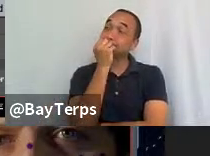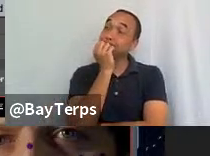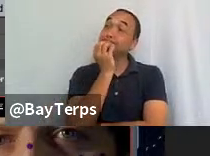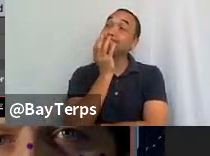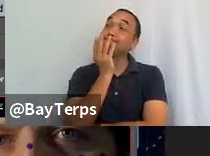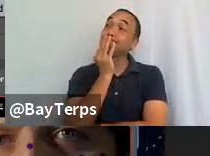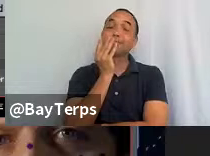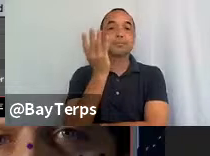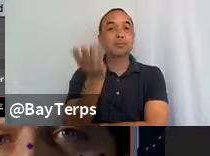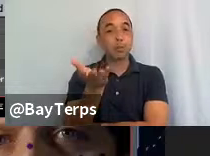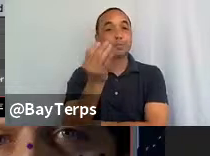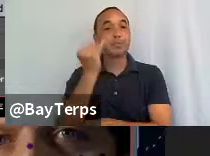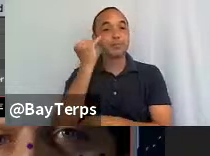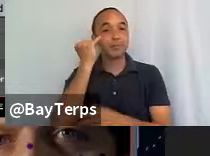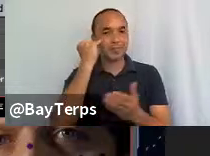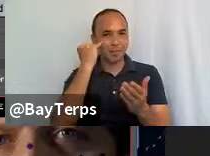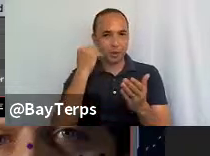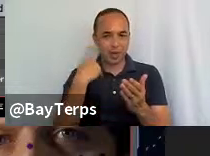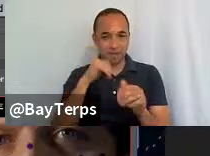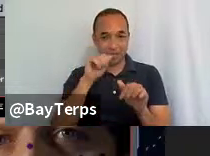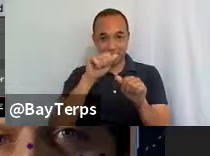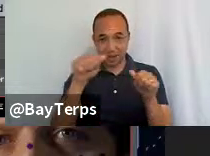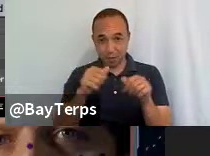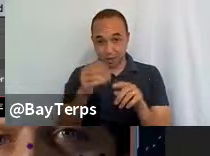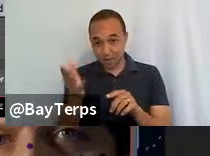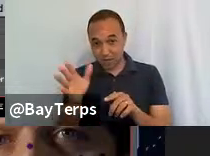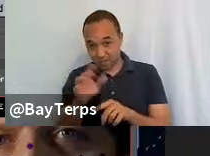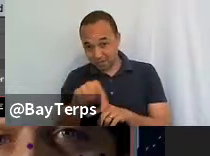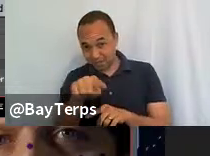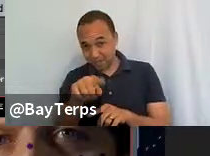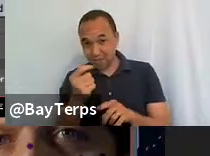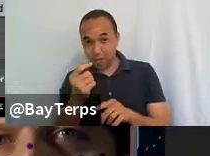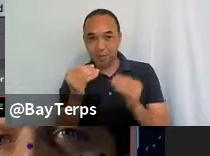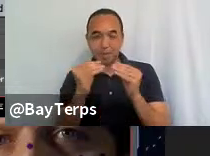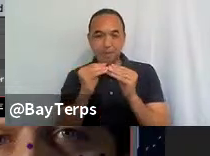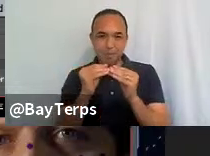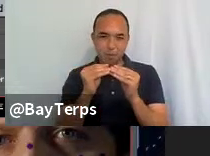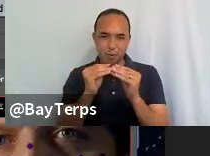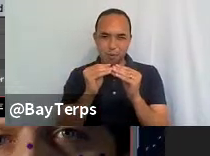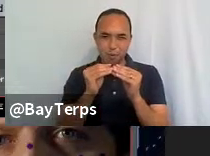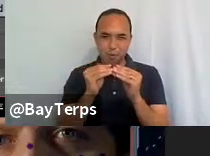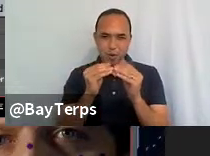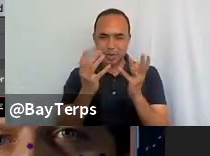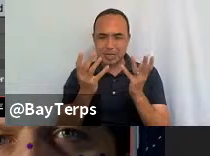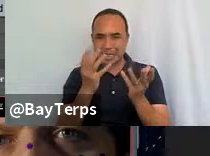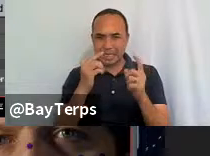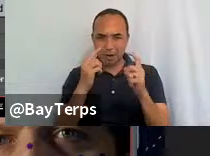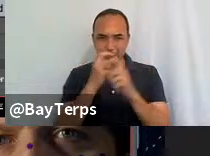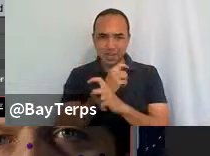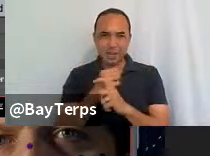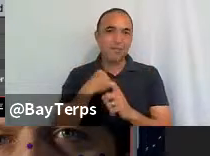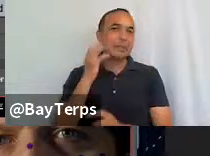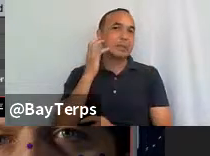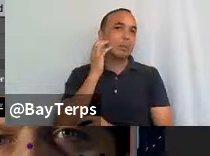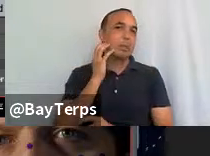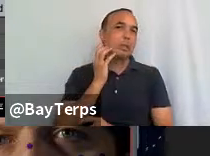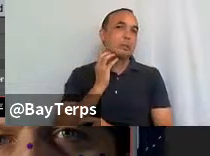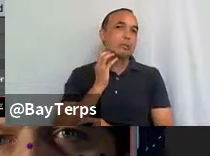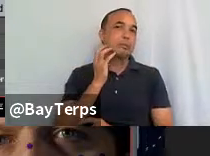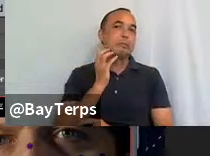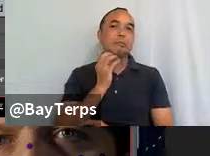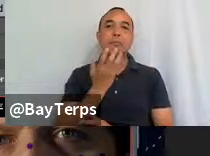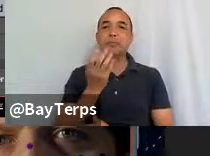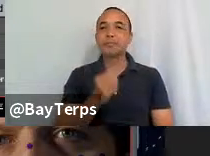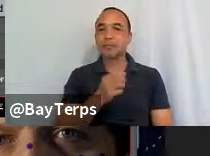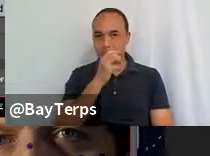So if we have an area of like over here where it's a little bit more complicated, you're getting into some stubble.